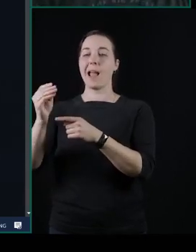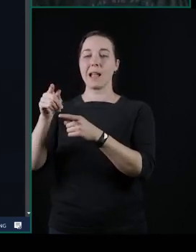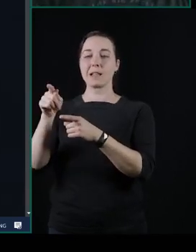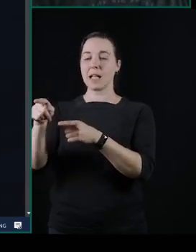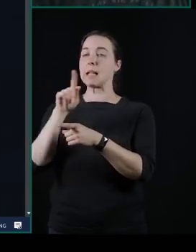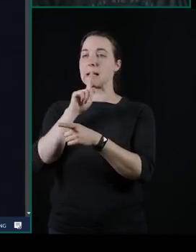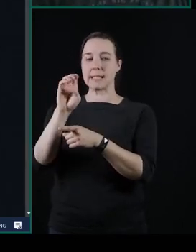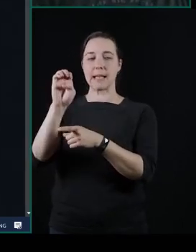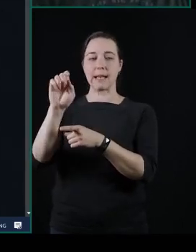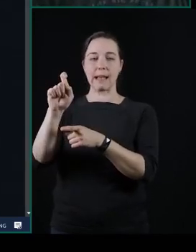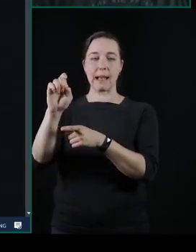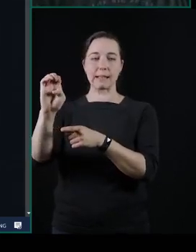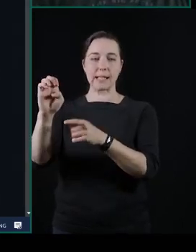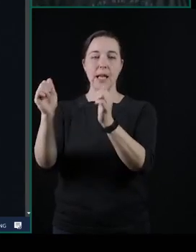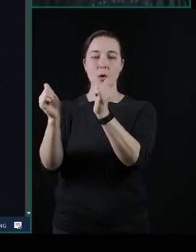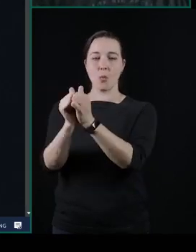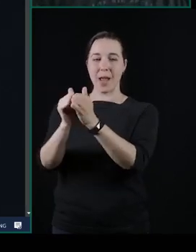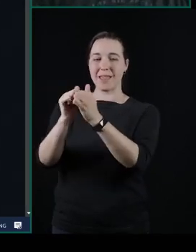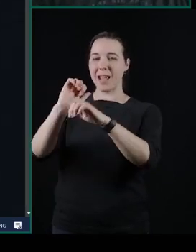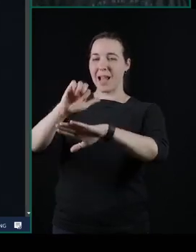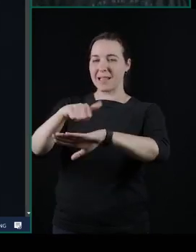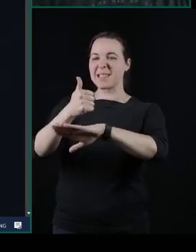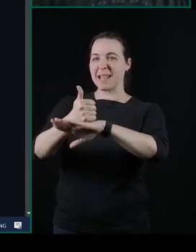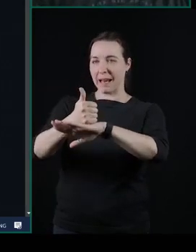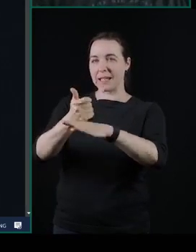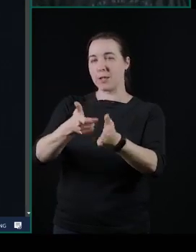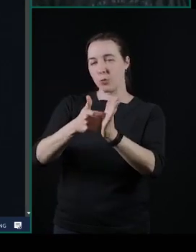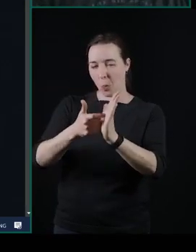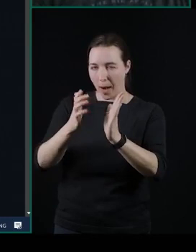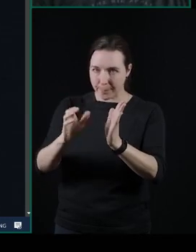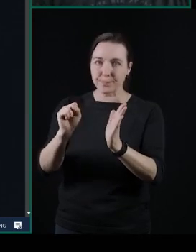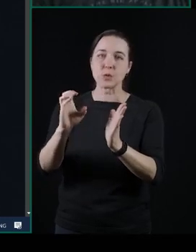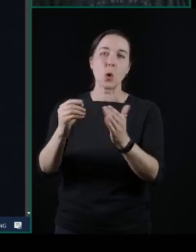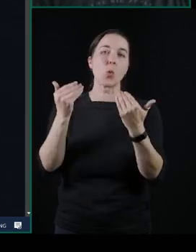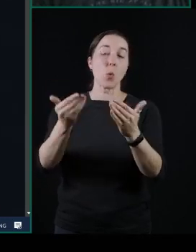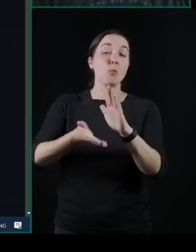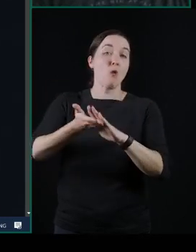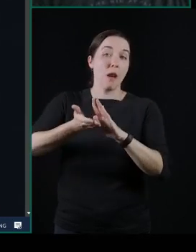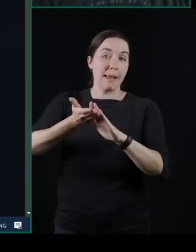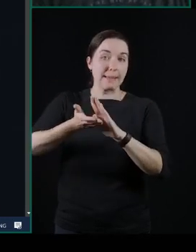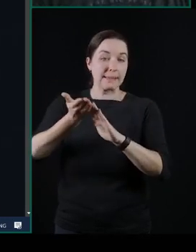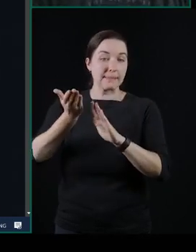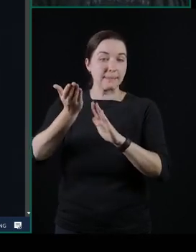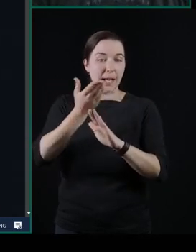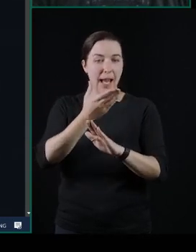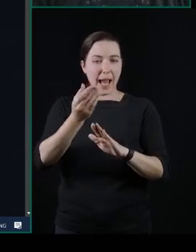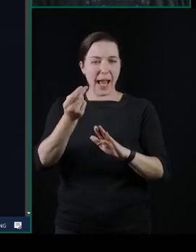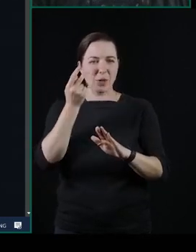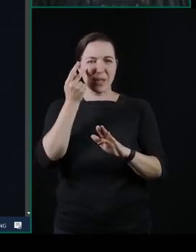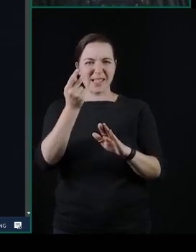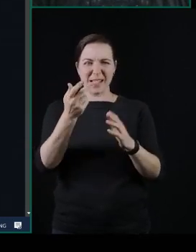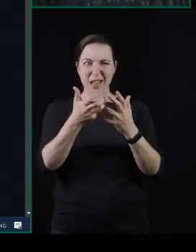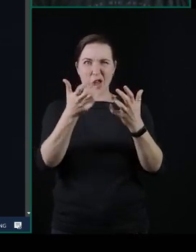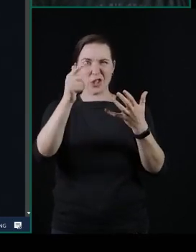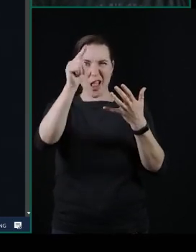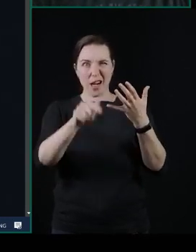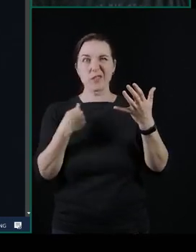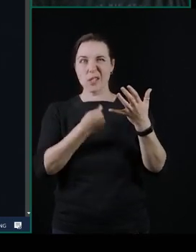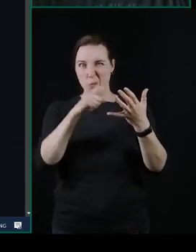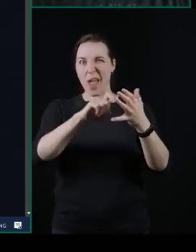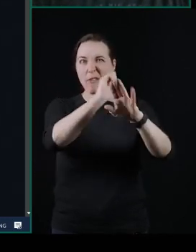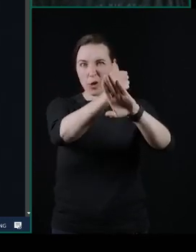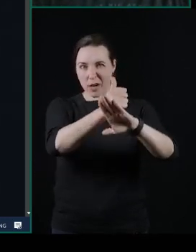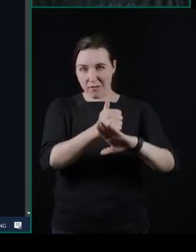And it's just an executable with a settings file that we need to configure. So let's run it. And there are a bunch of things here